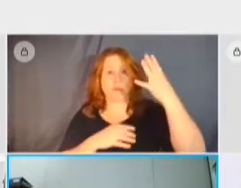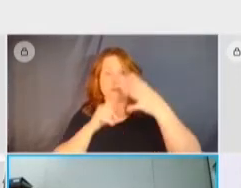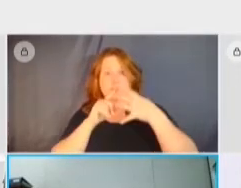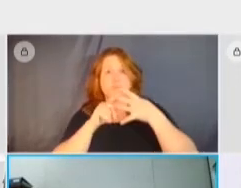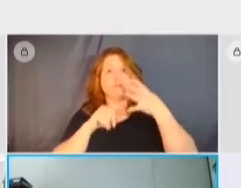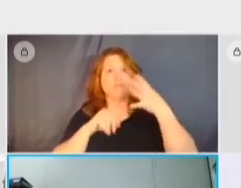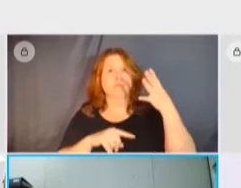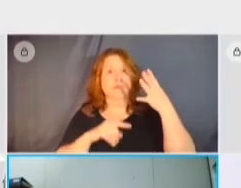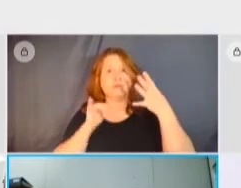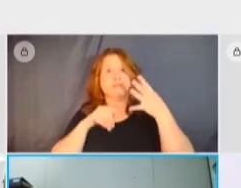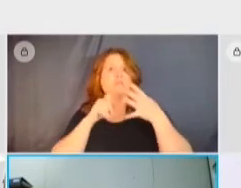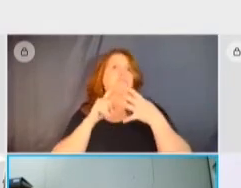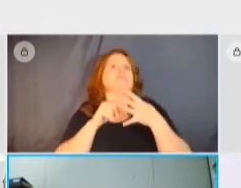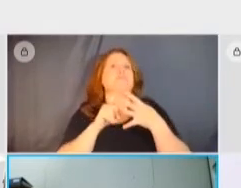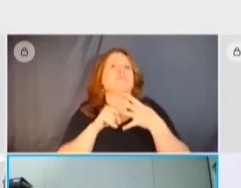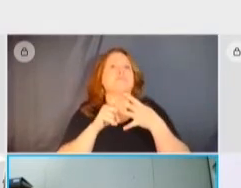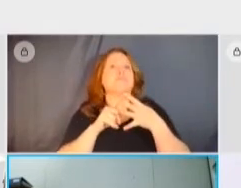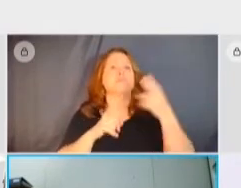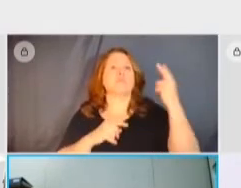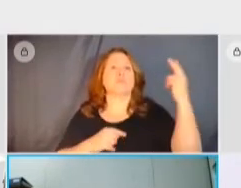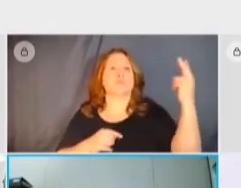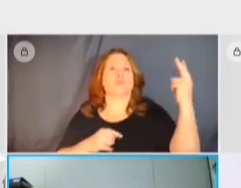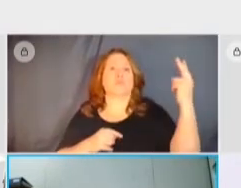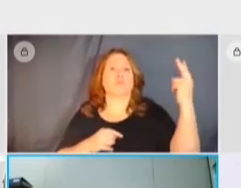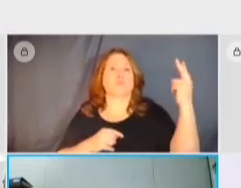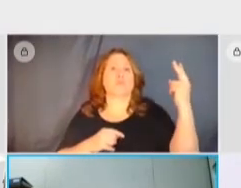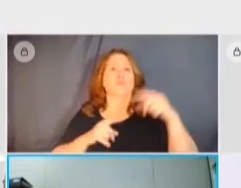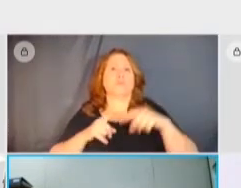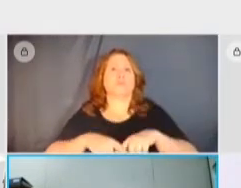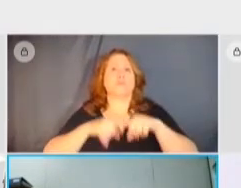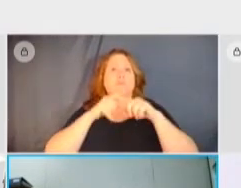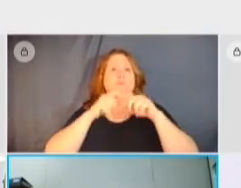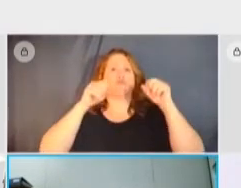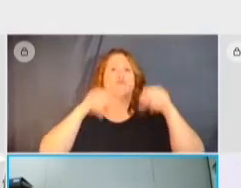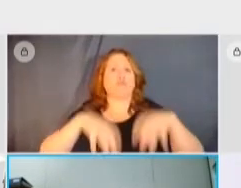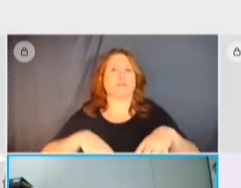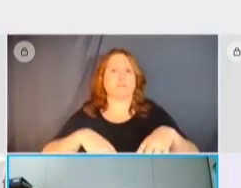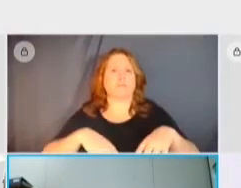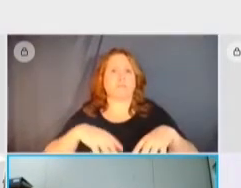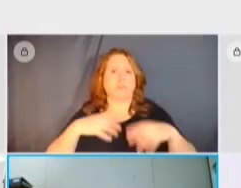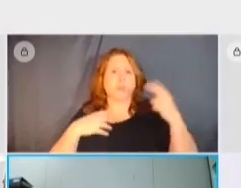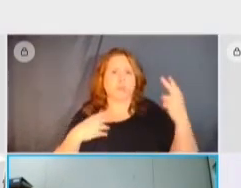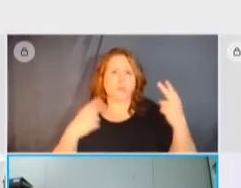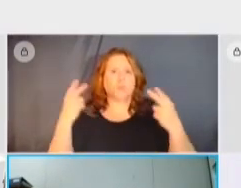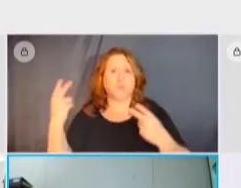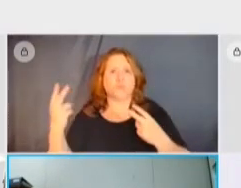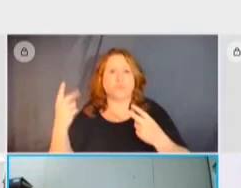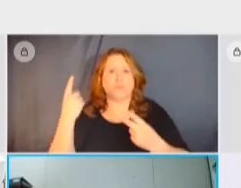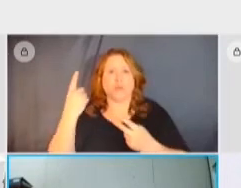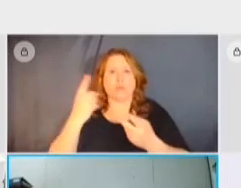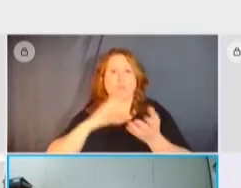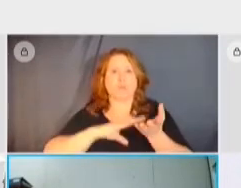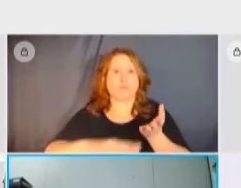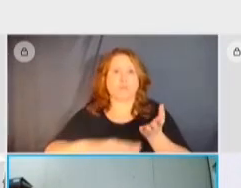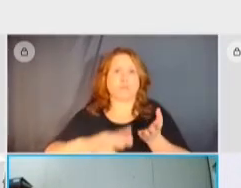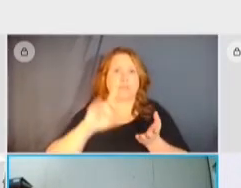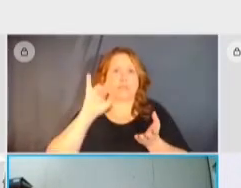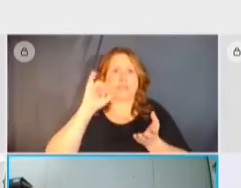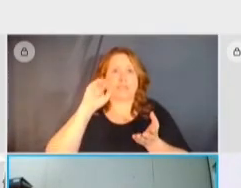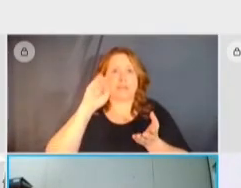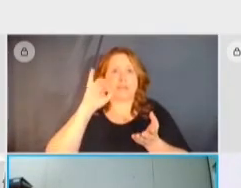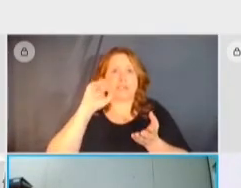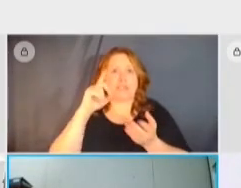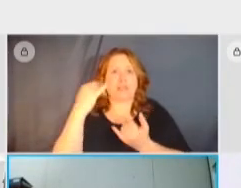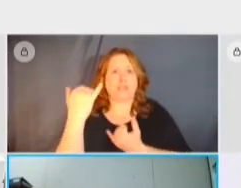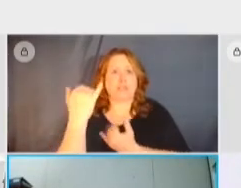Two of them actually were voluntarily discontinued. One of them was dismissed this morning, leaving